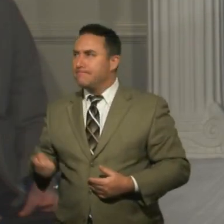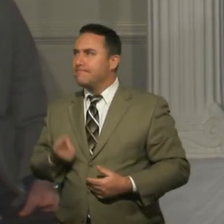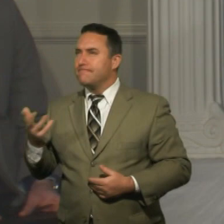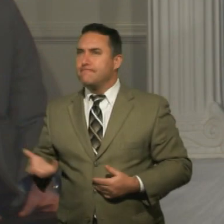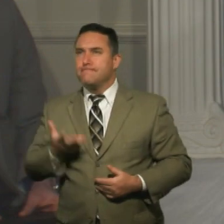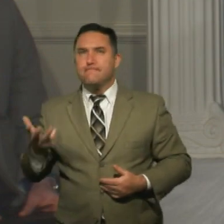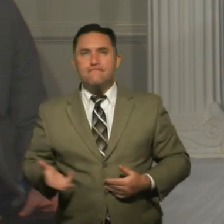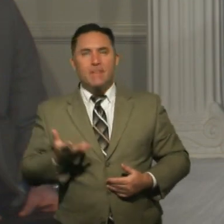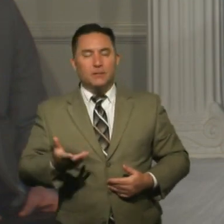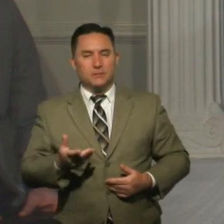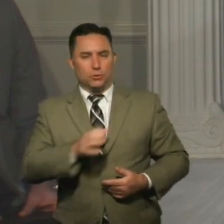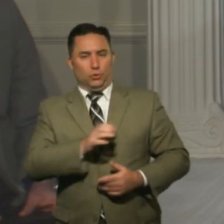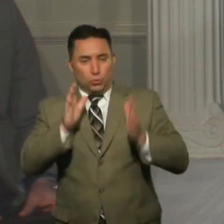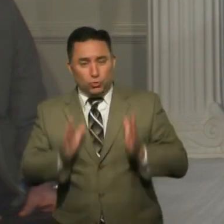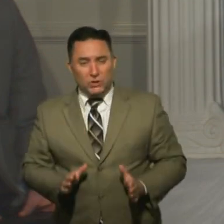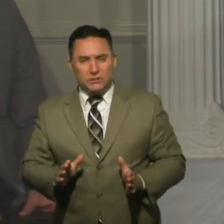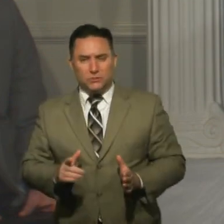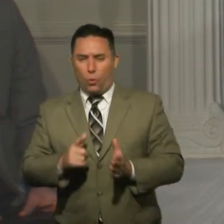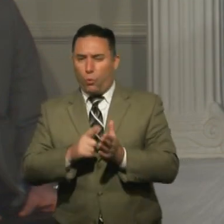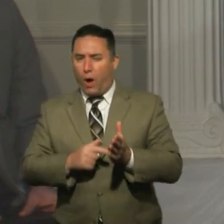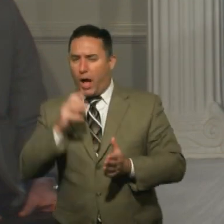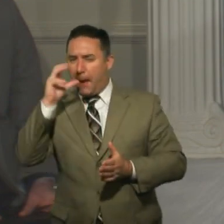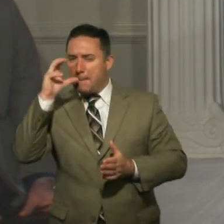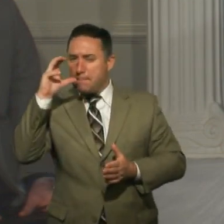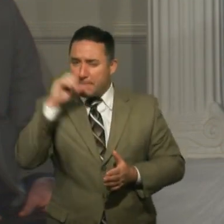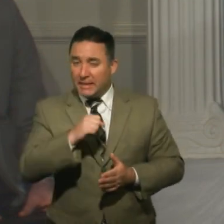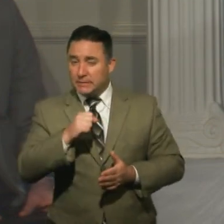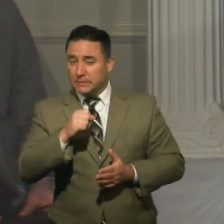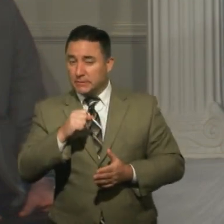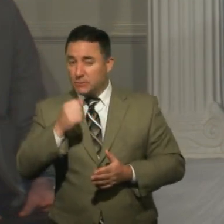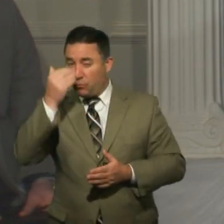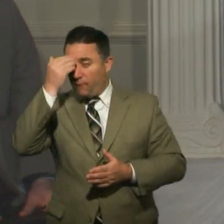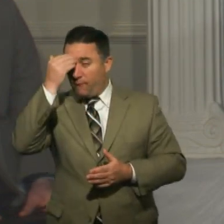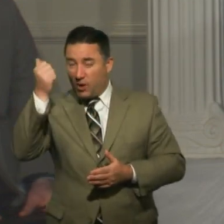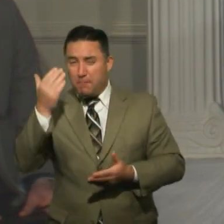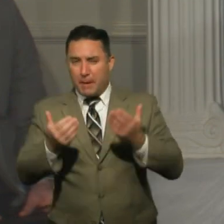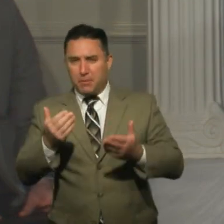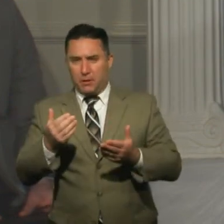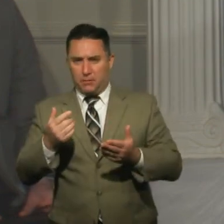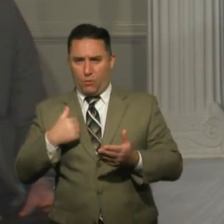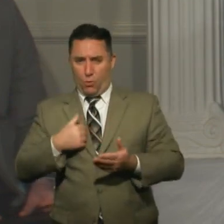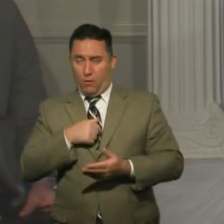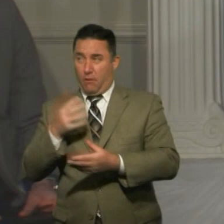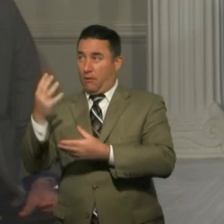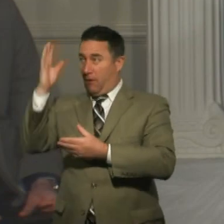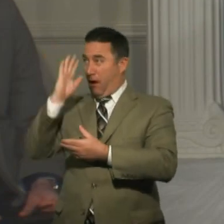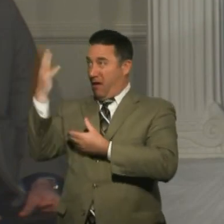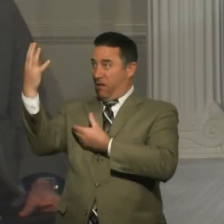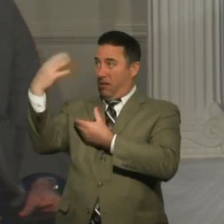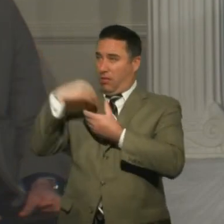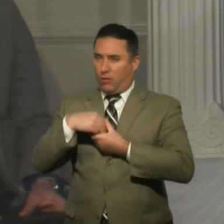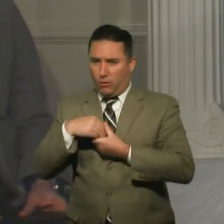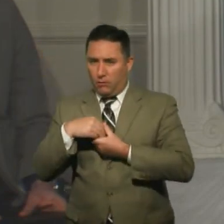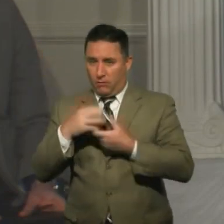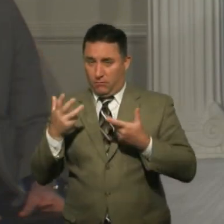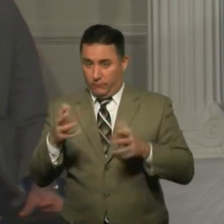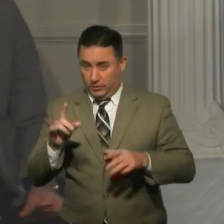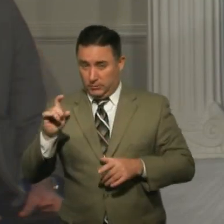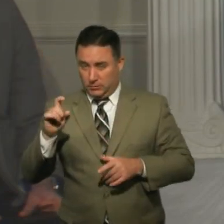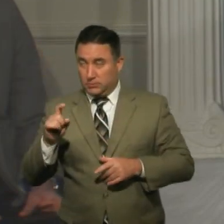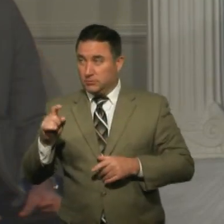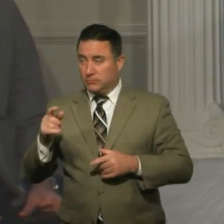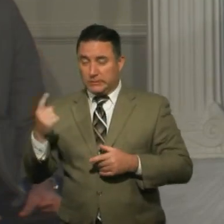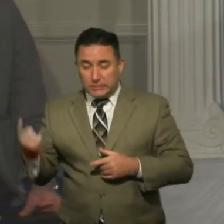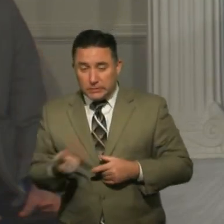And as Christians, what that something could be or should be, if we forget, is have we included God at all? Have we done anything to